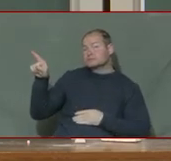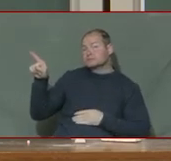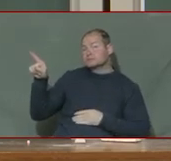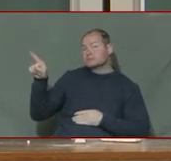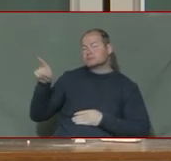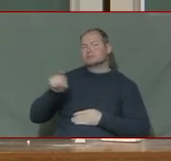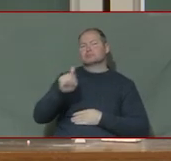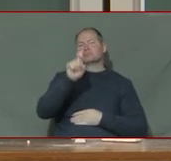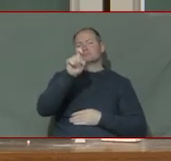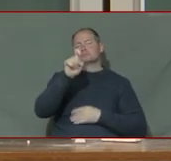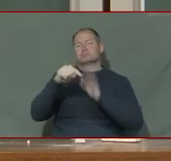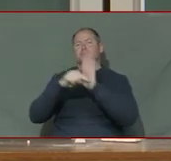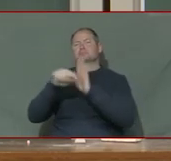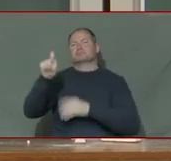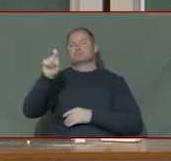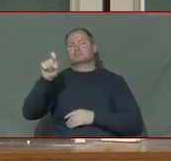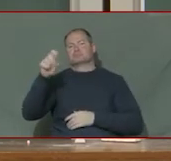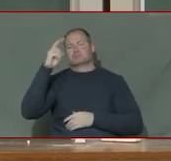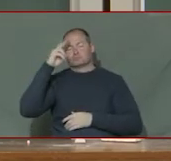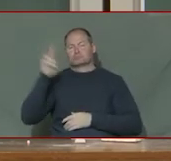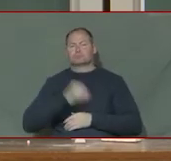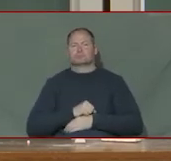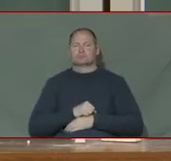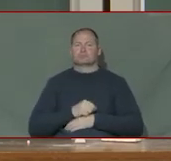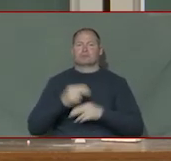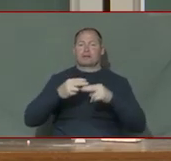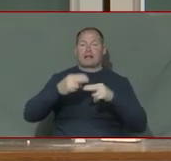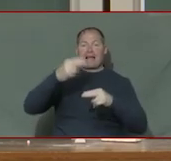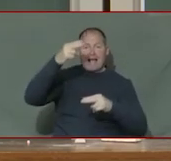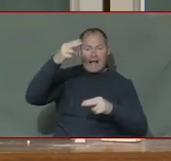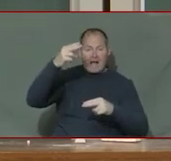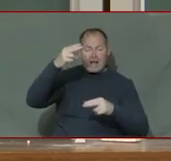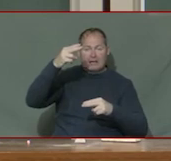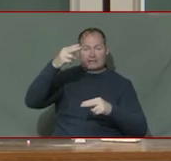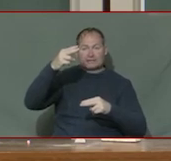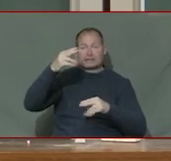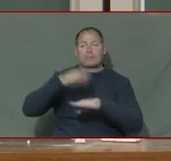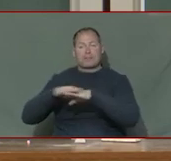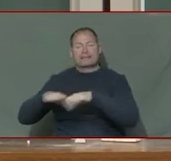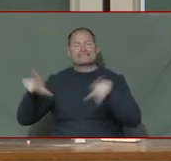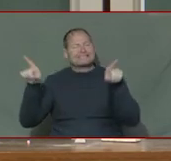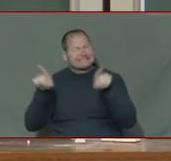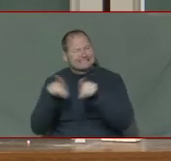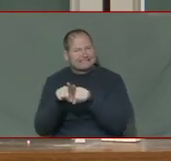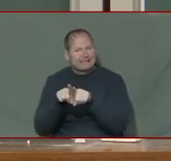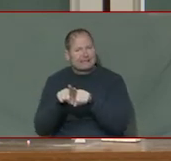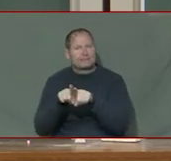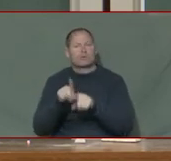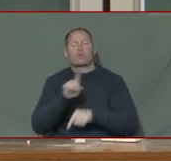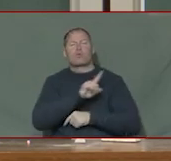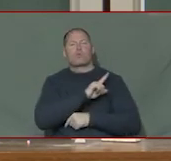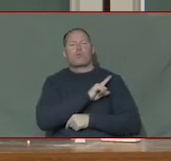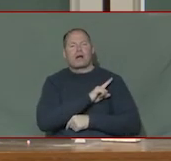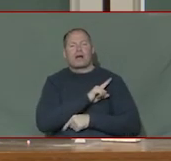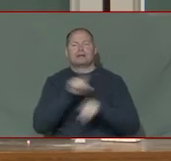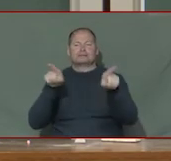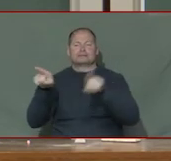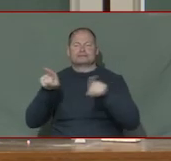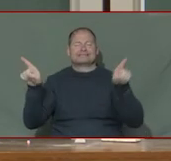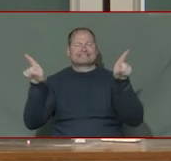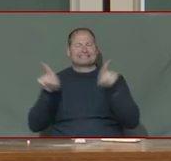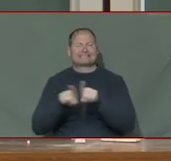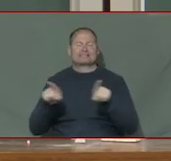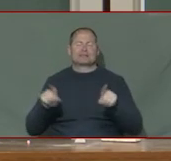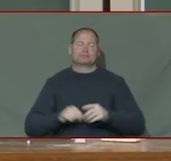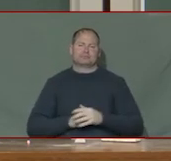x minus x squared, and the height is also the same length as the base because these are radii. From the center